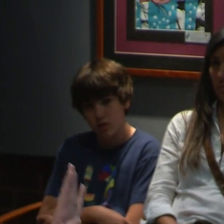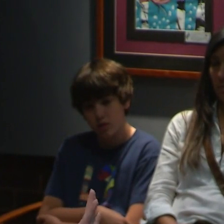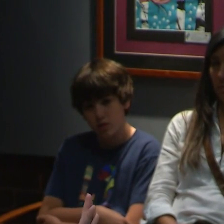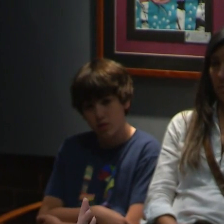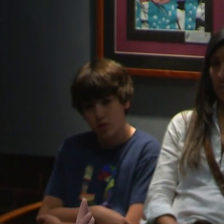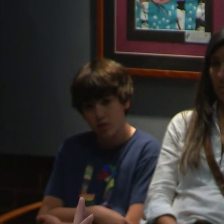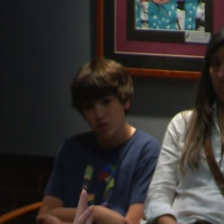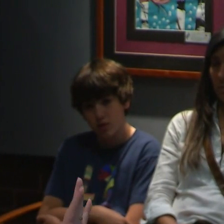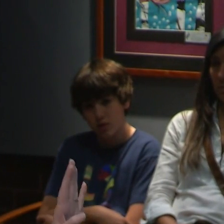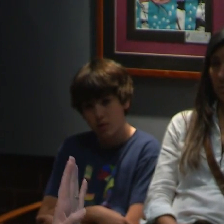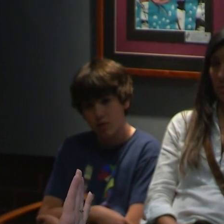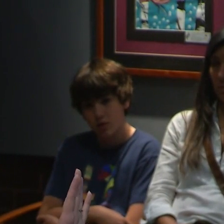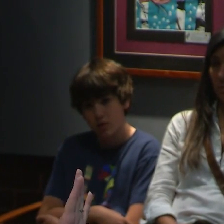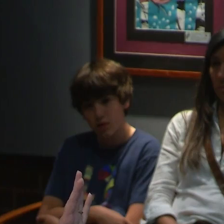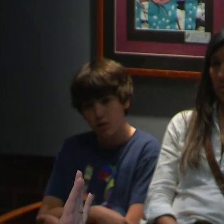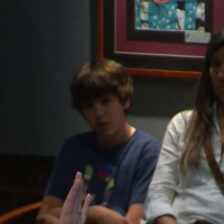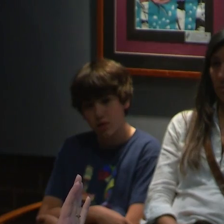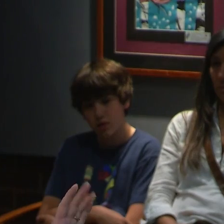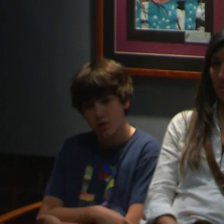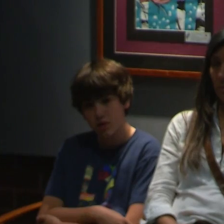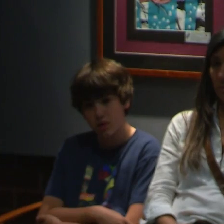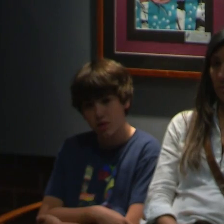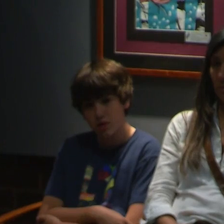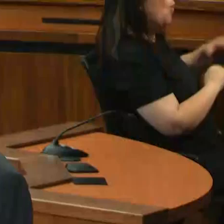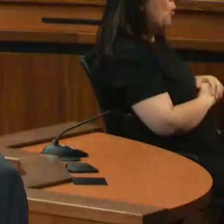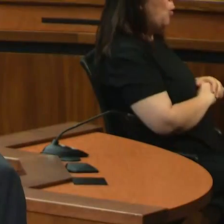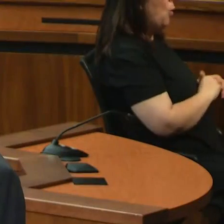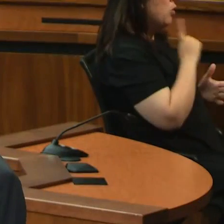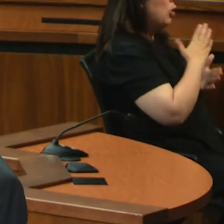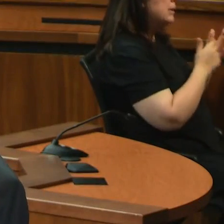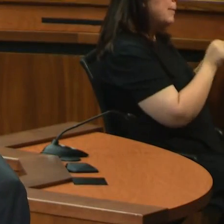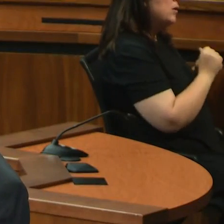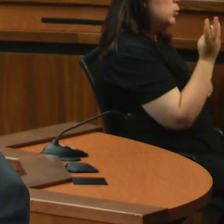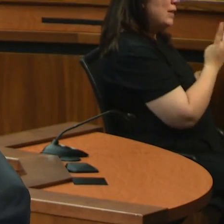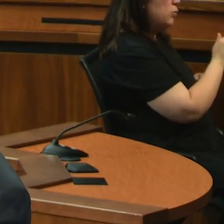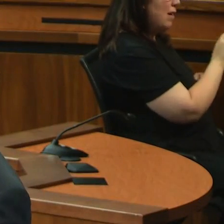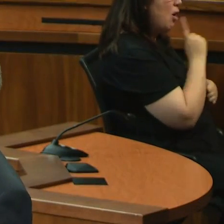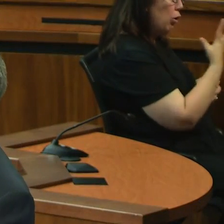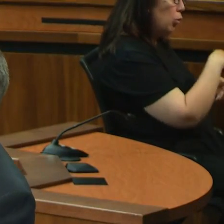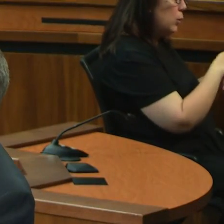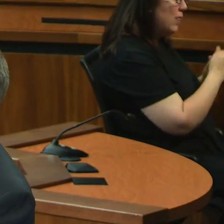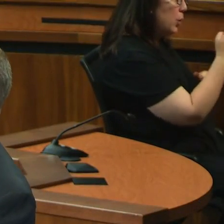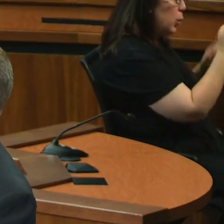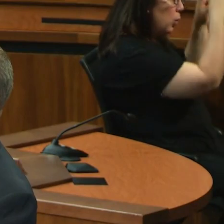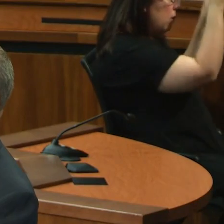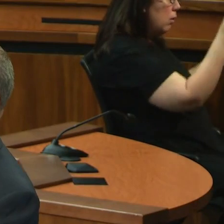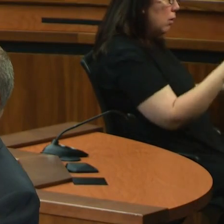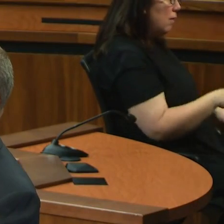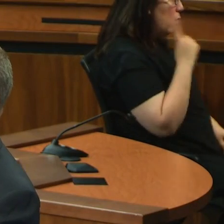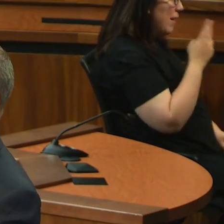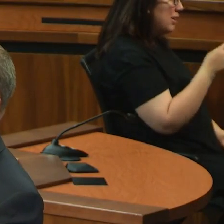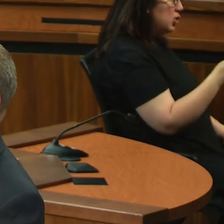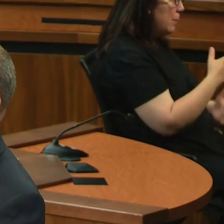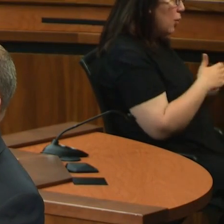West of 29, it's uphill. Well, there are some areas west of 29 included. They're included in the hydrology to the study. Okay.